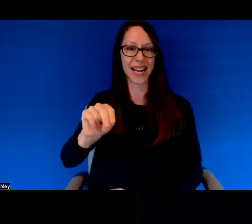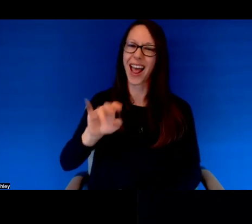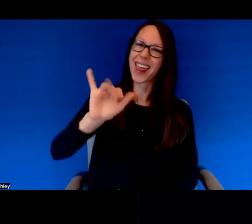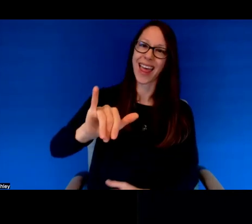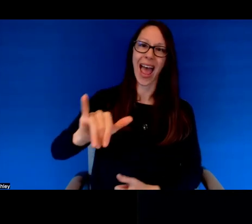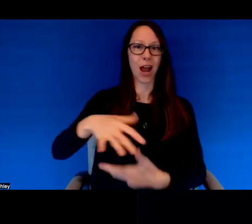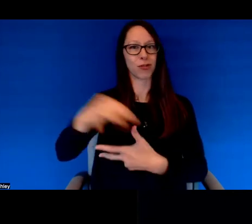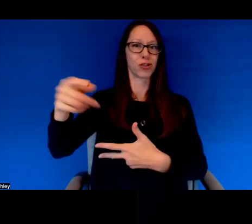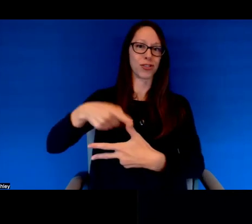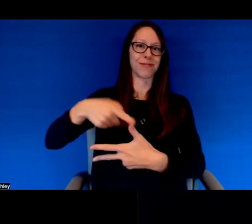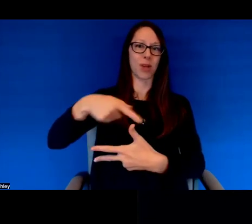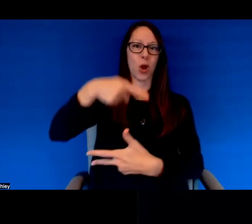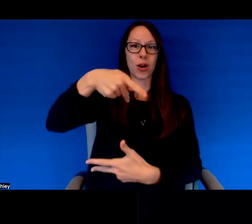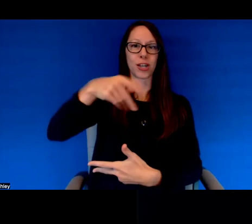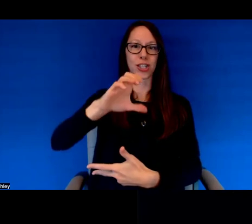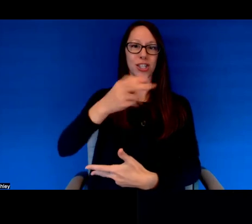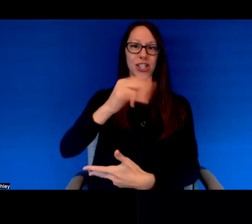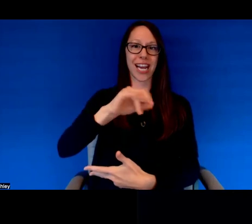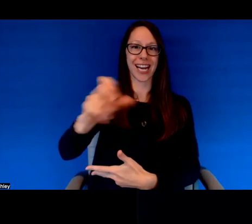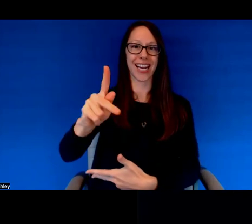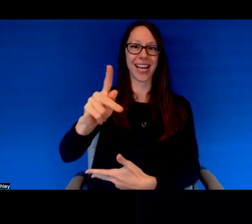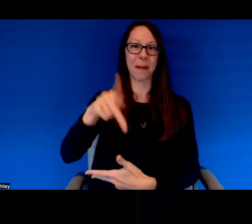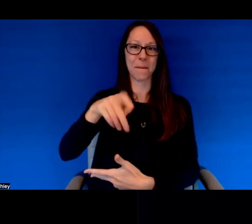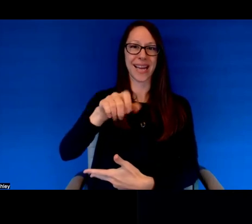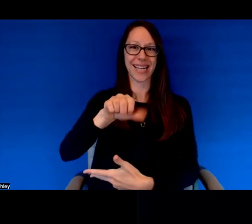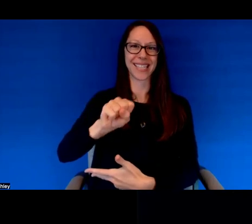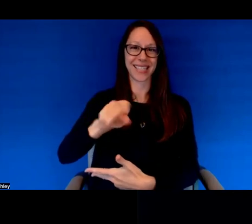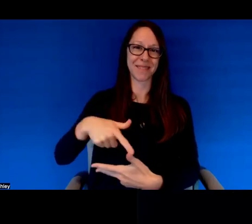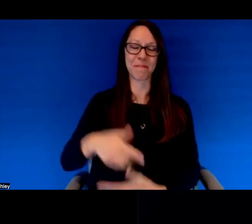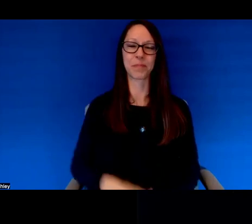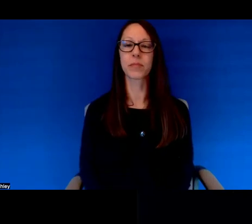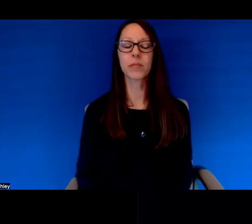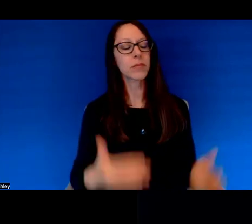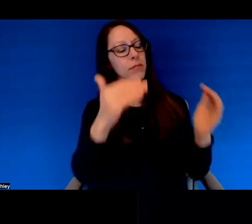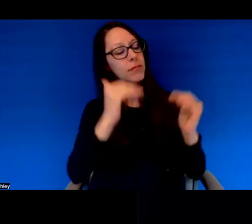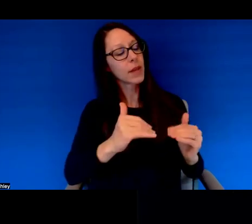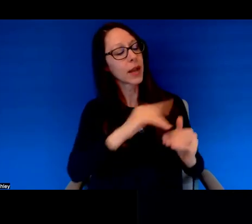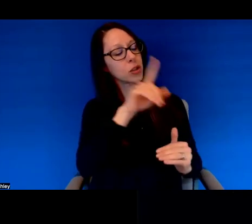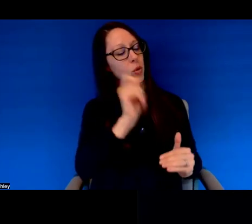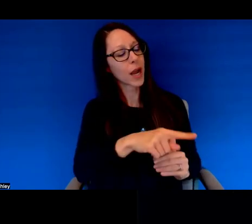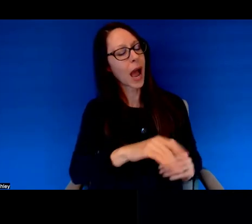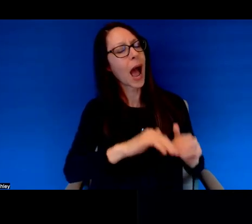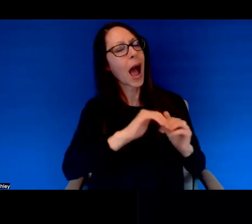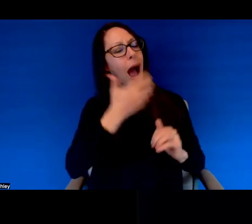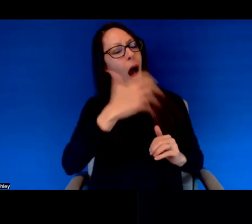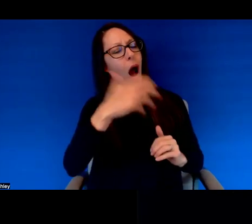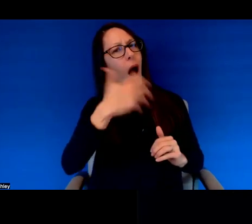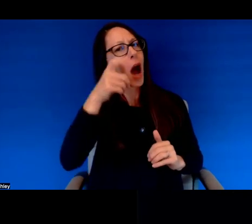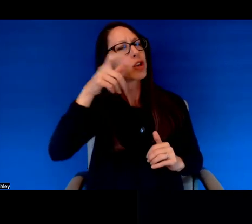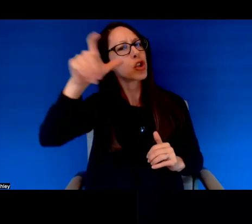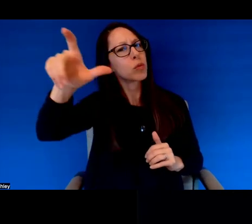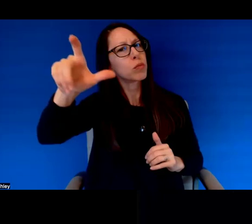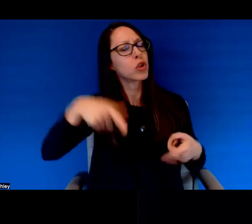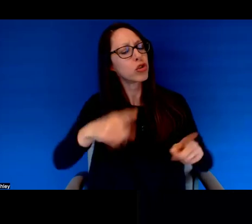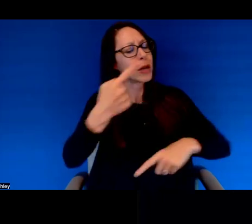moon. Sounds good. Chickpeas. Okay. Our next question is, how hot does the moon get during its day, and how cold